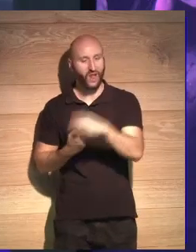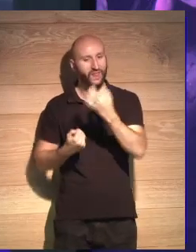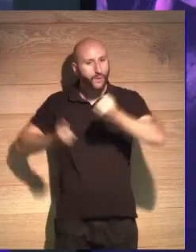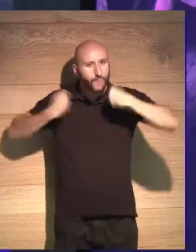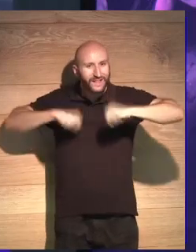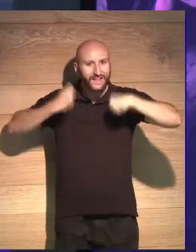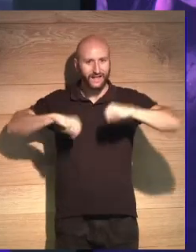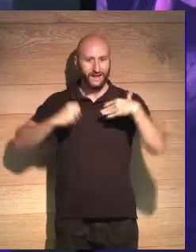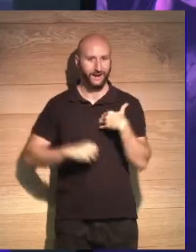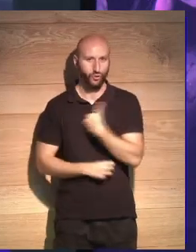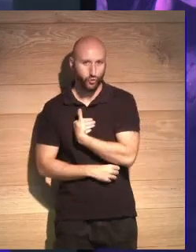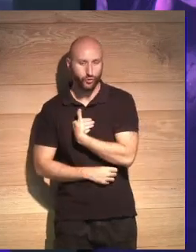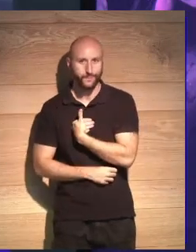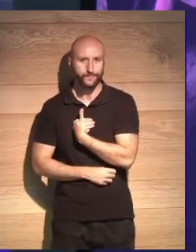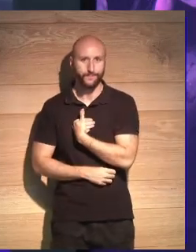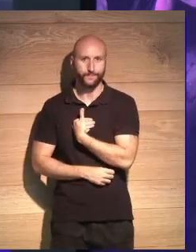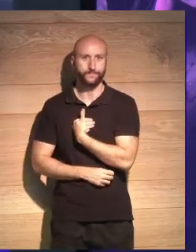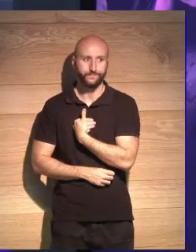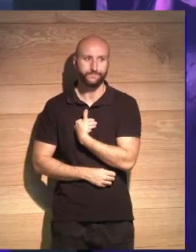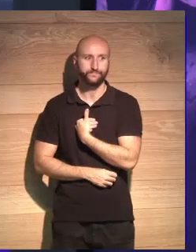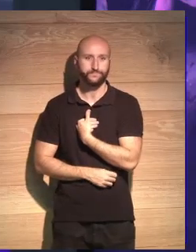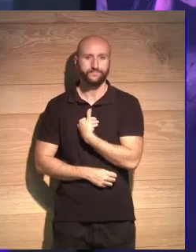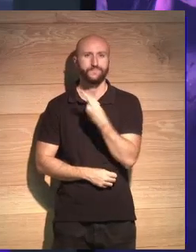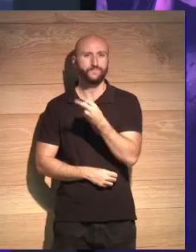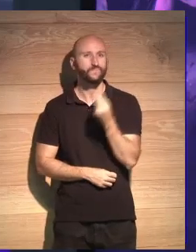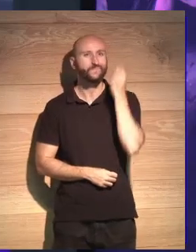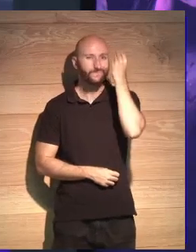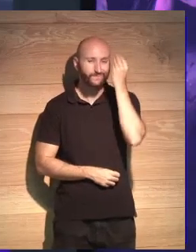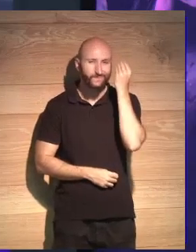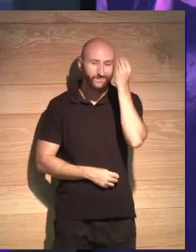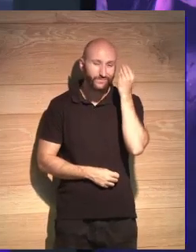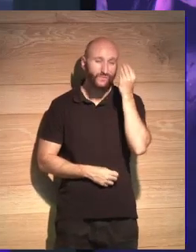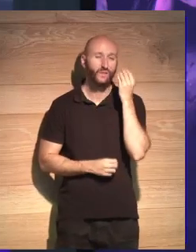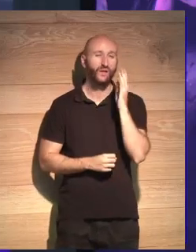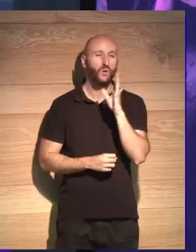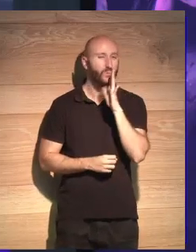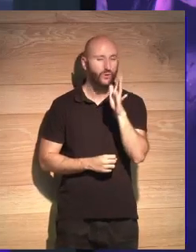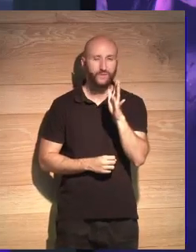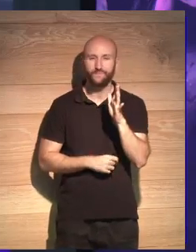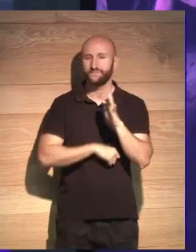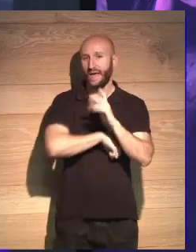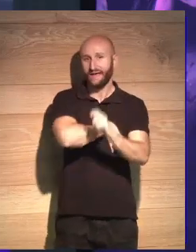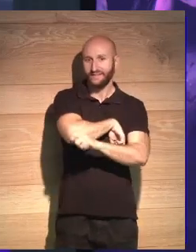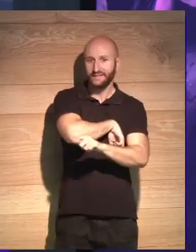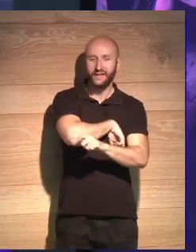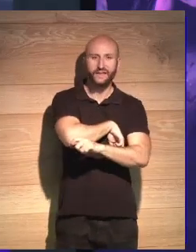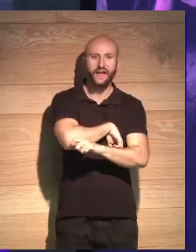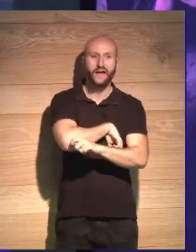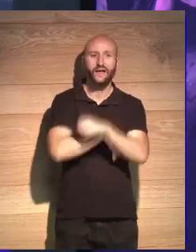their weaknesses, and I have to tell them to practice for their role. They have to reflect upon what they are doing, because